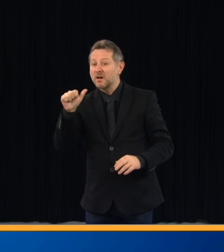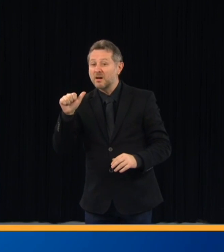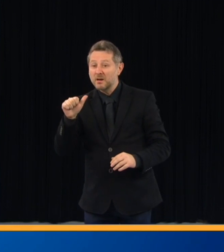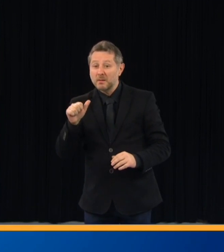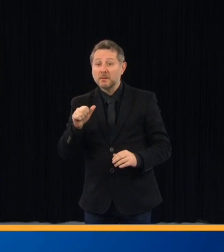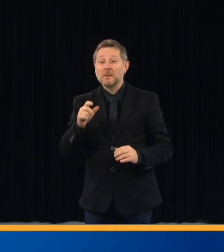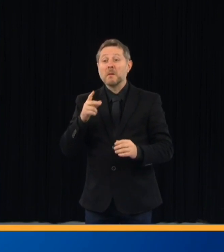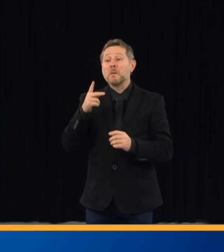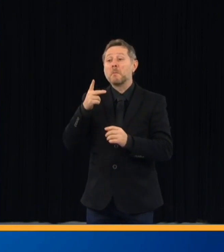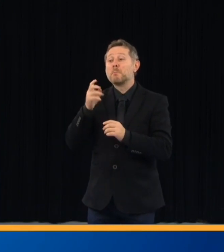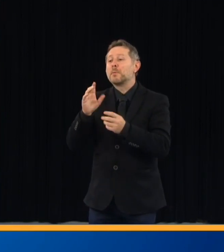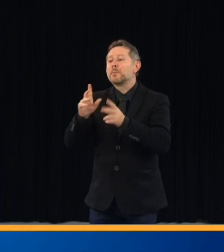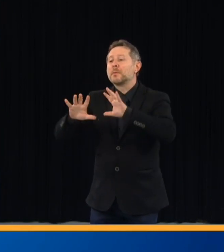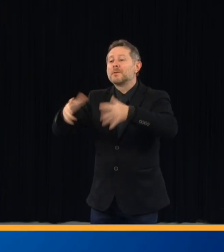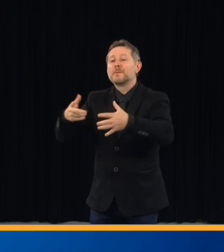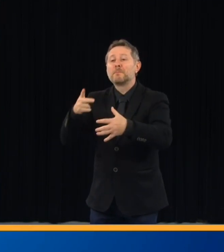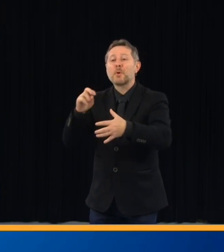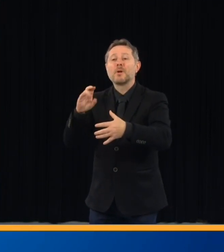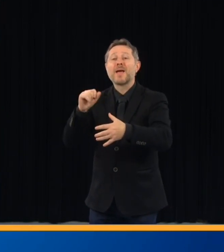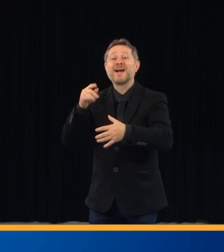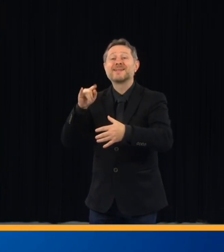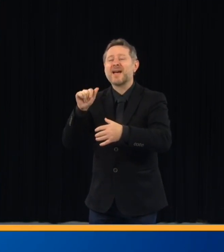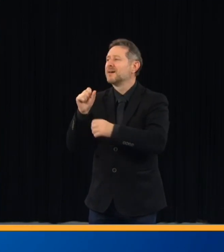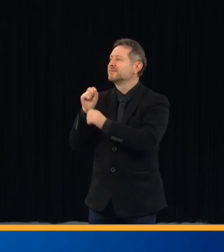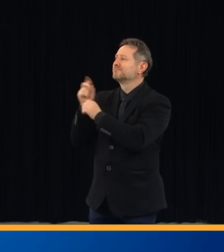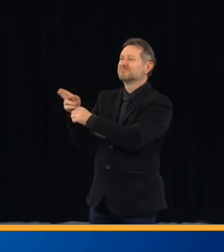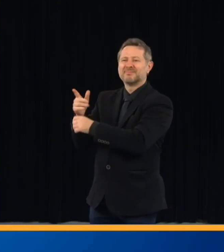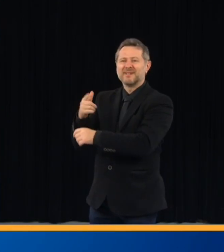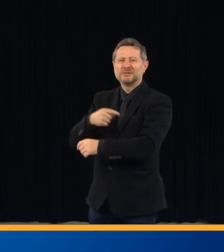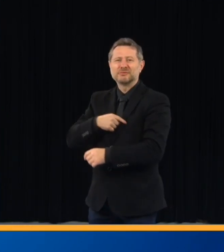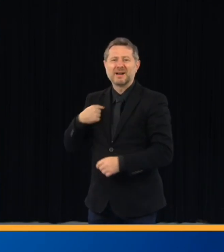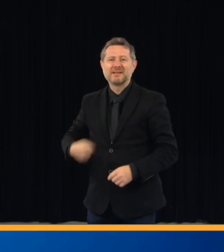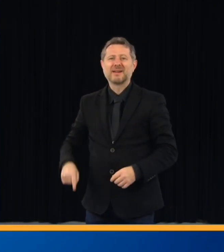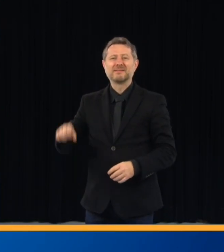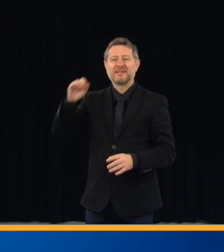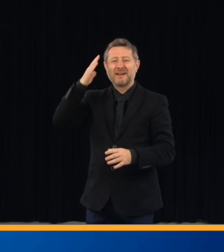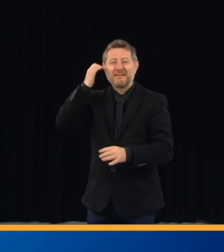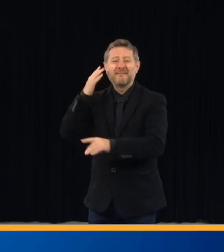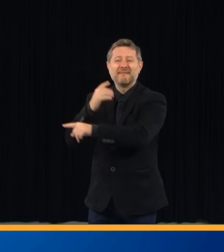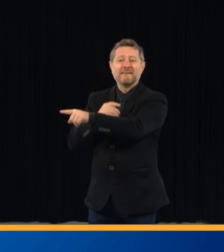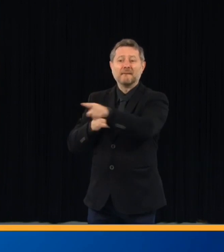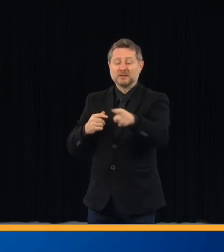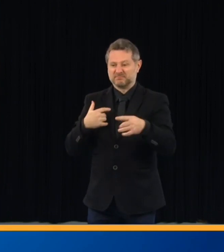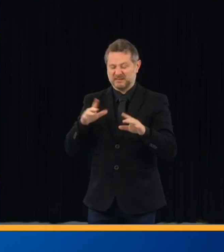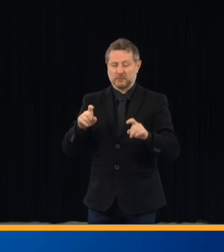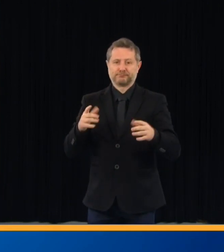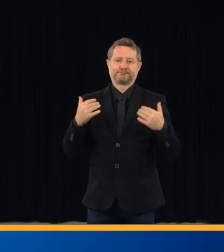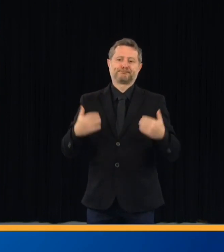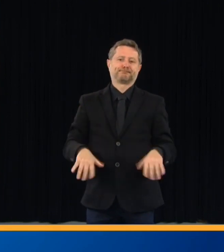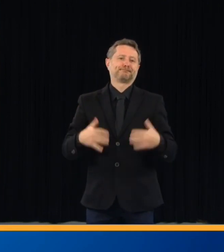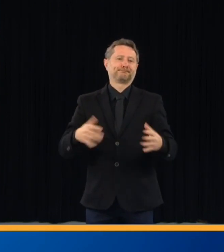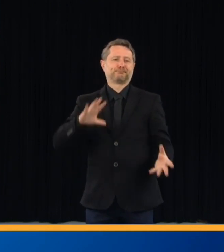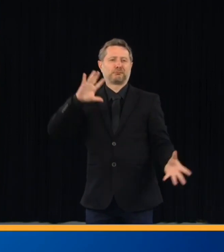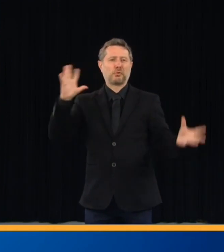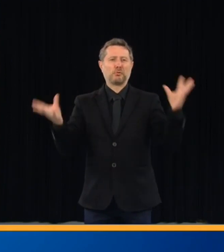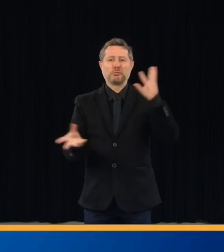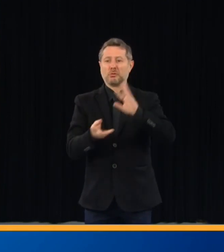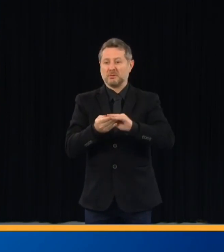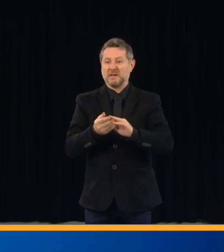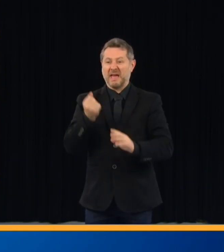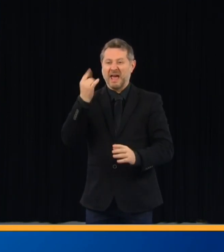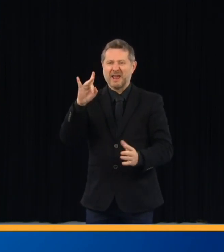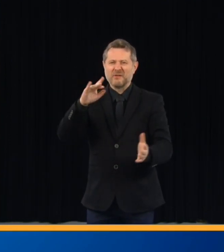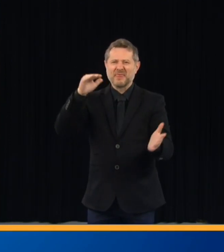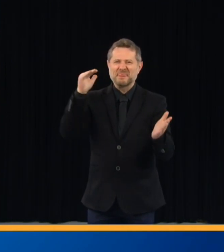than South Korea. We tested 18,000 people. Total tested 238,000, which is a lot of people, but remember,